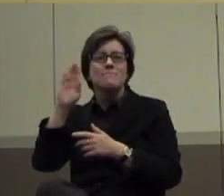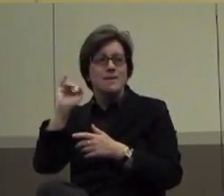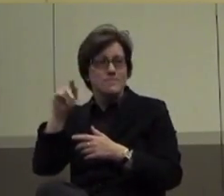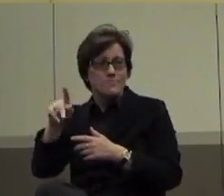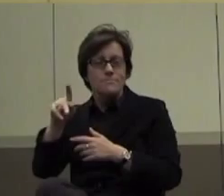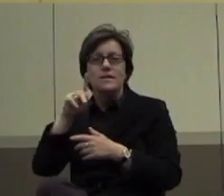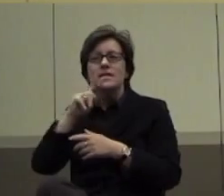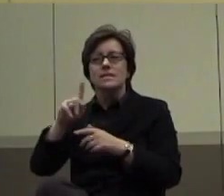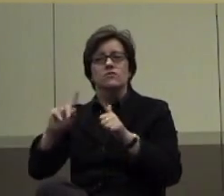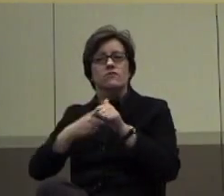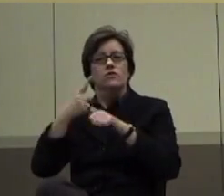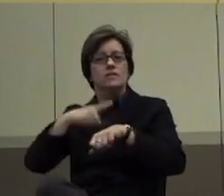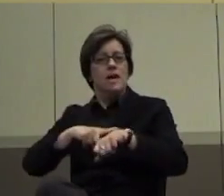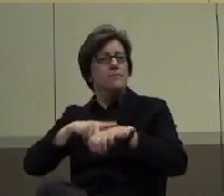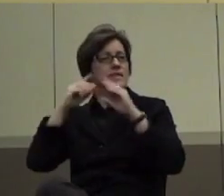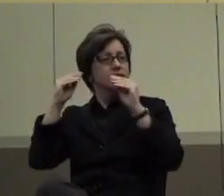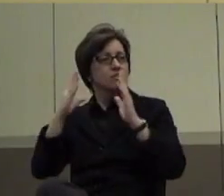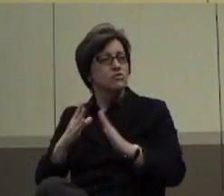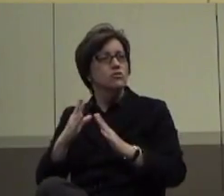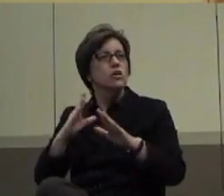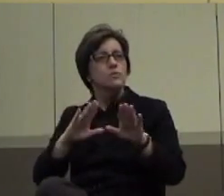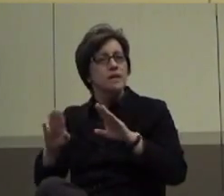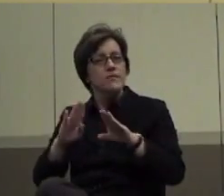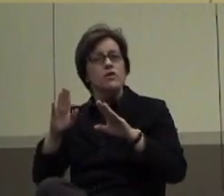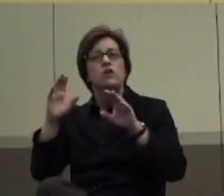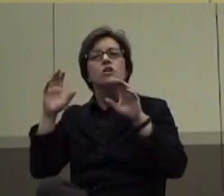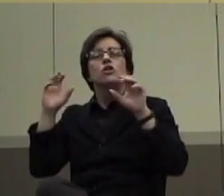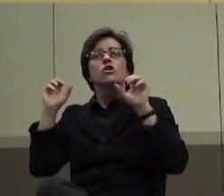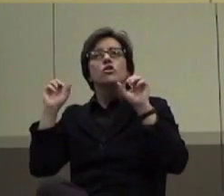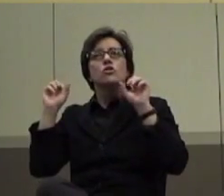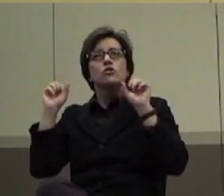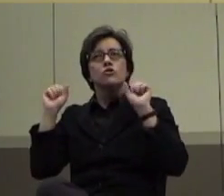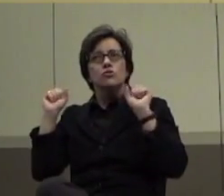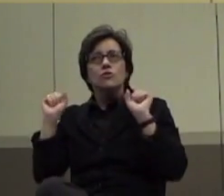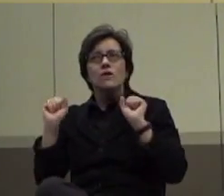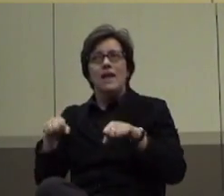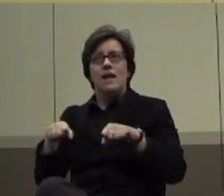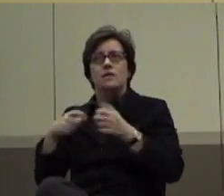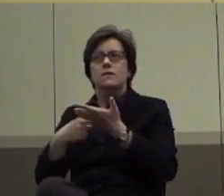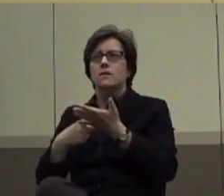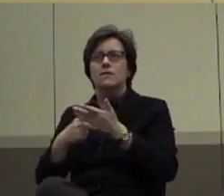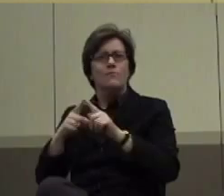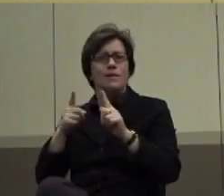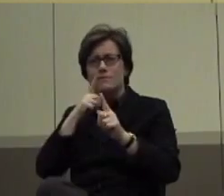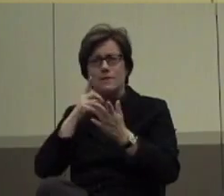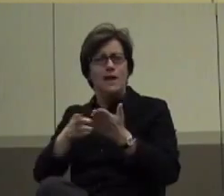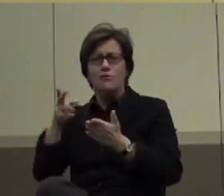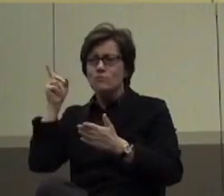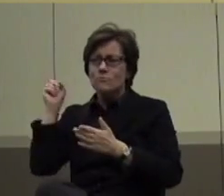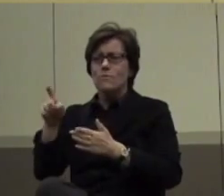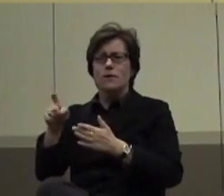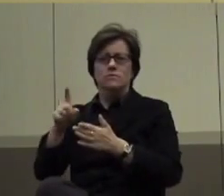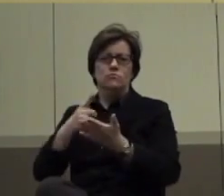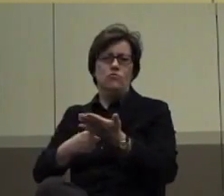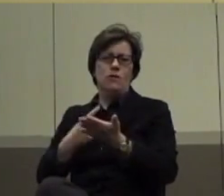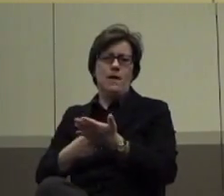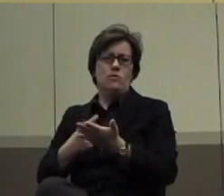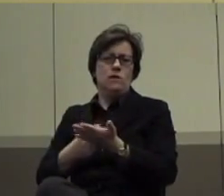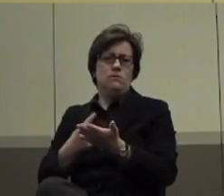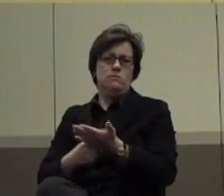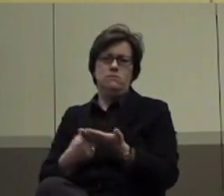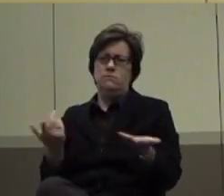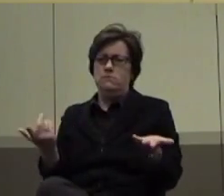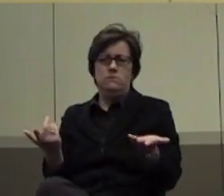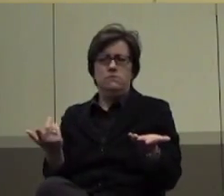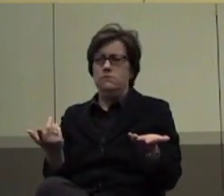time, teacher behavior not only can be talked about, frankly, it has to be talked about. There is no way